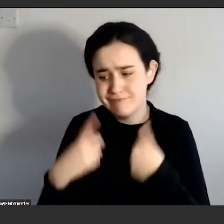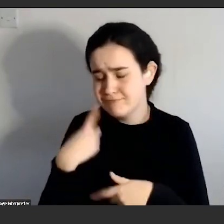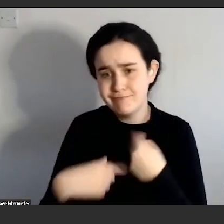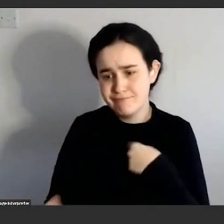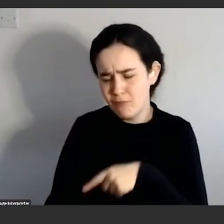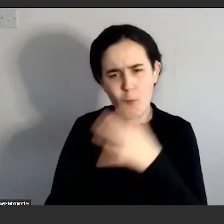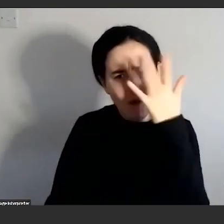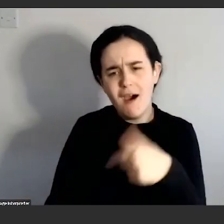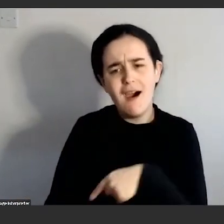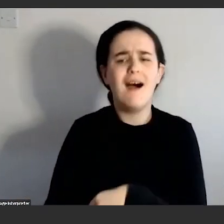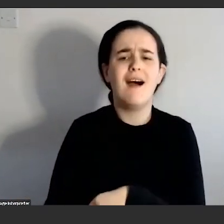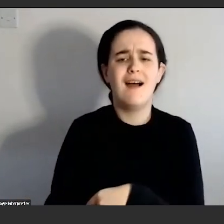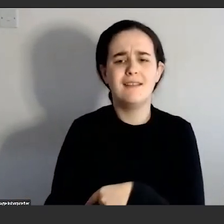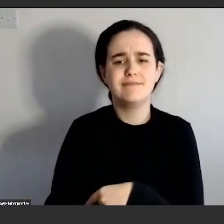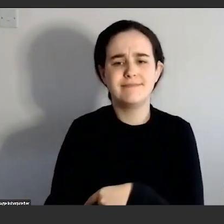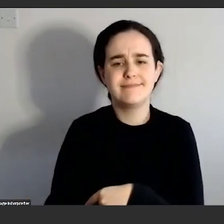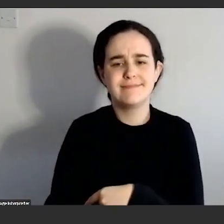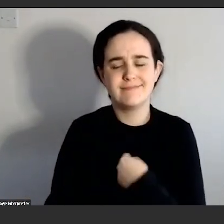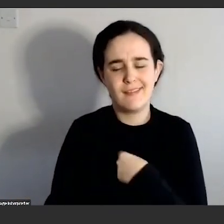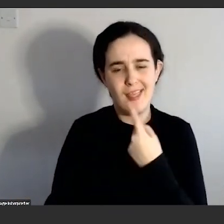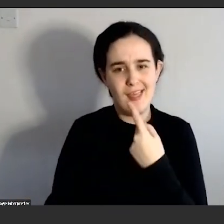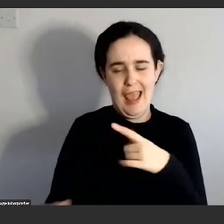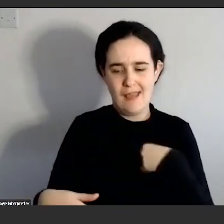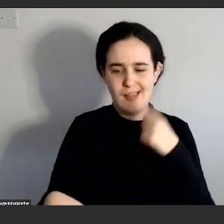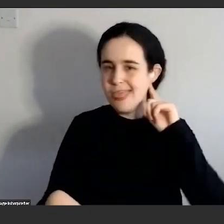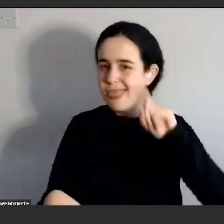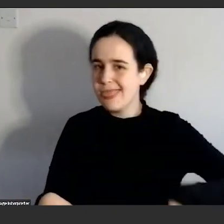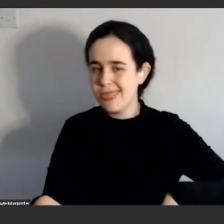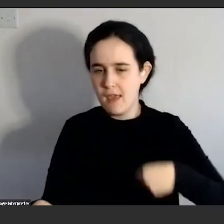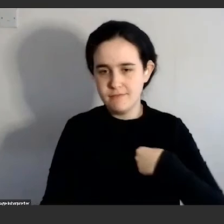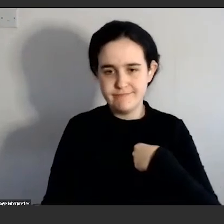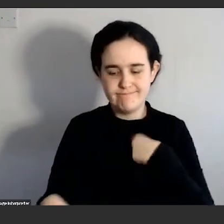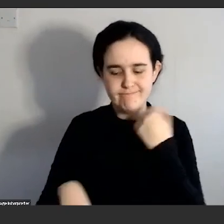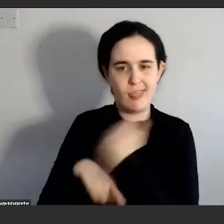child. If the parents doesn't stimulate them, they won't get anywhere.